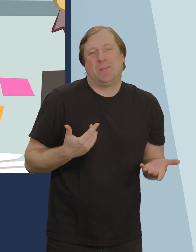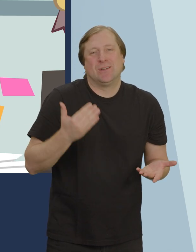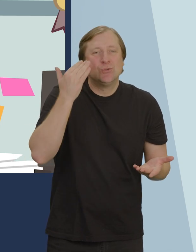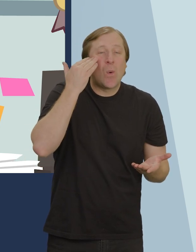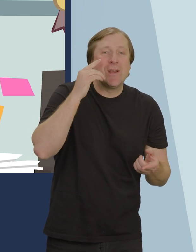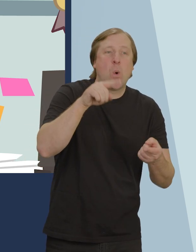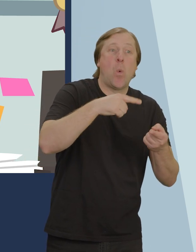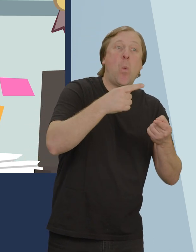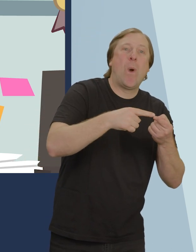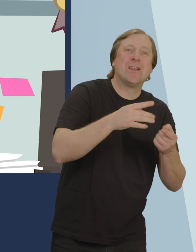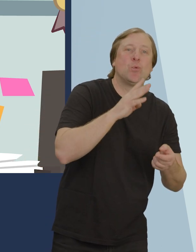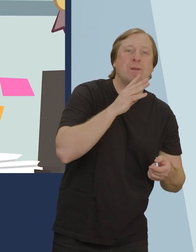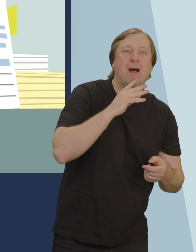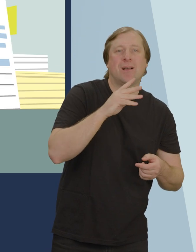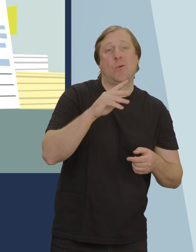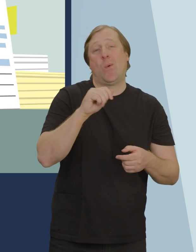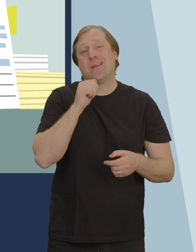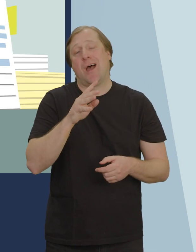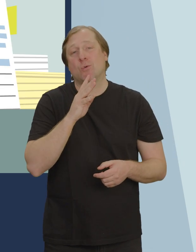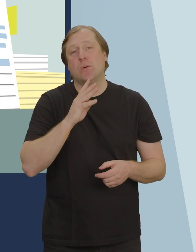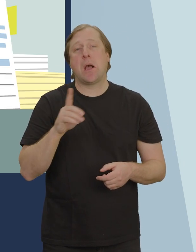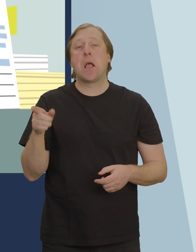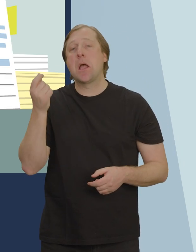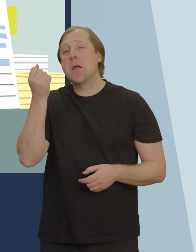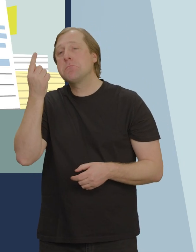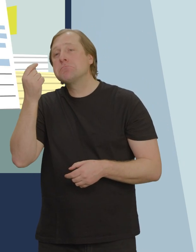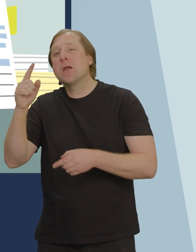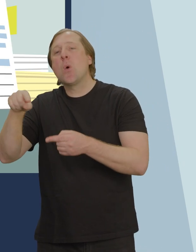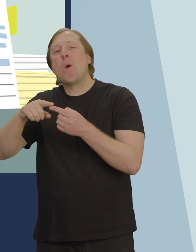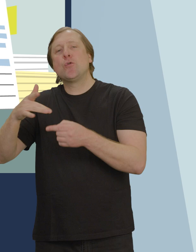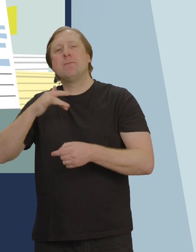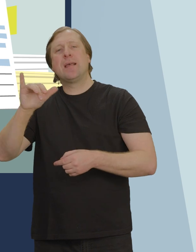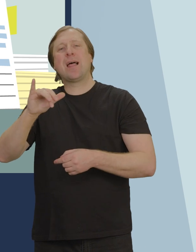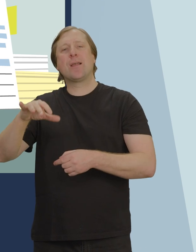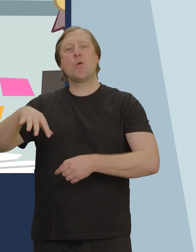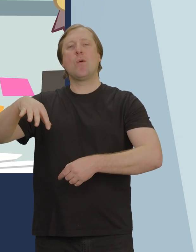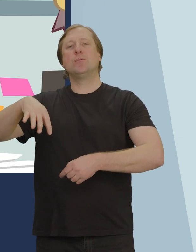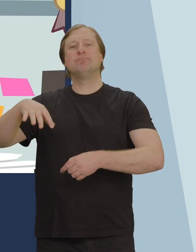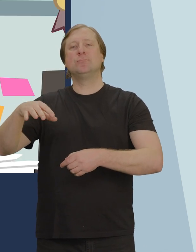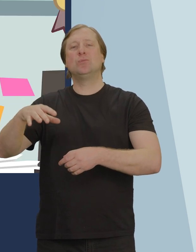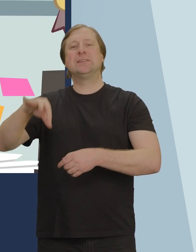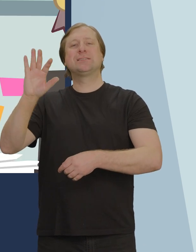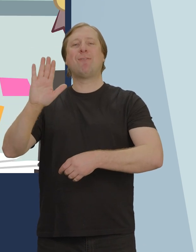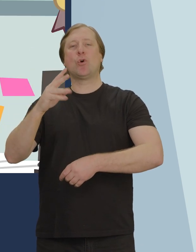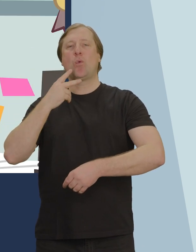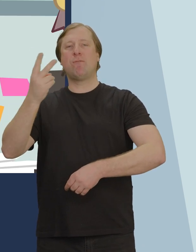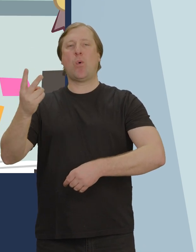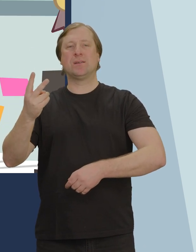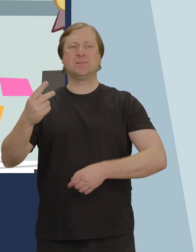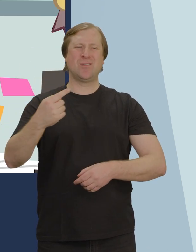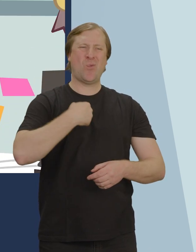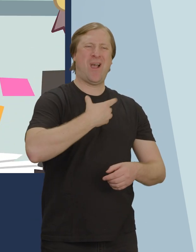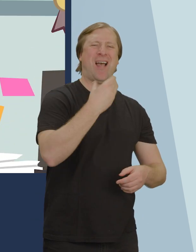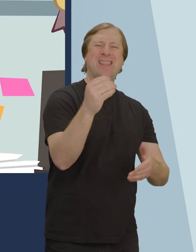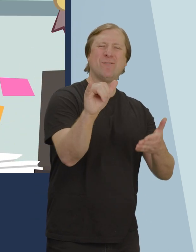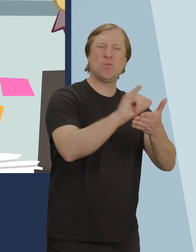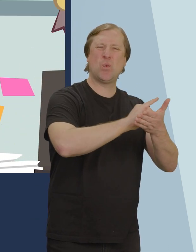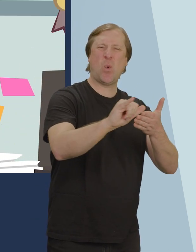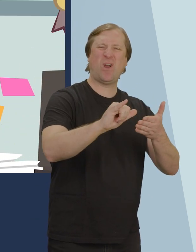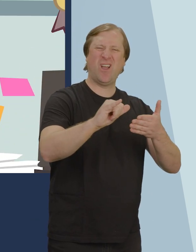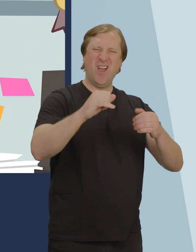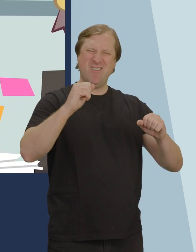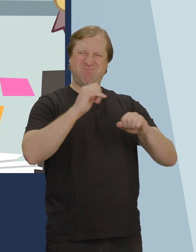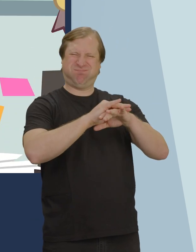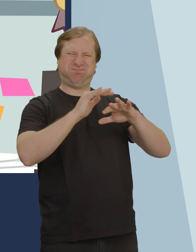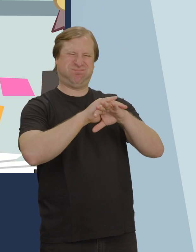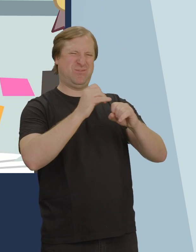to talk and when not to. I see. And when do you feel like you found your voice? When I got out of New York. It was stifling there. Too